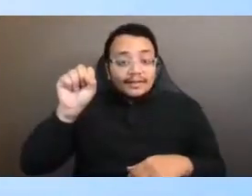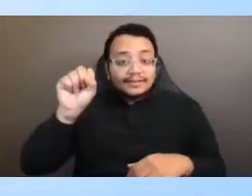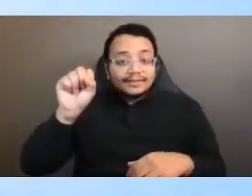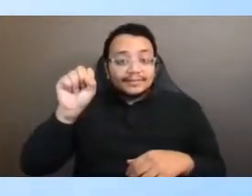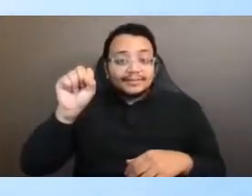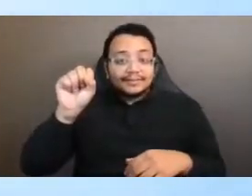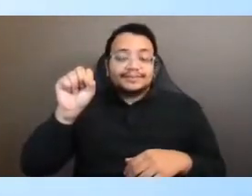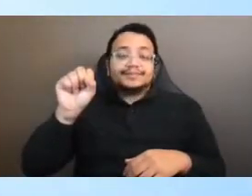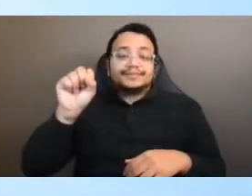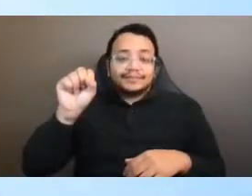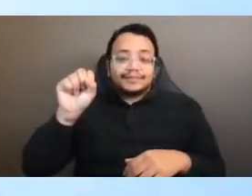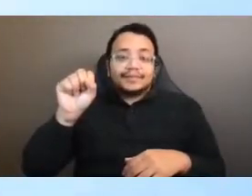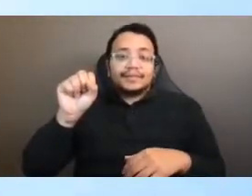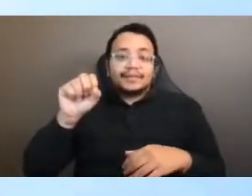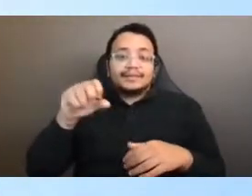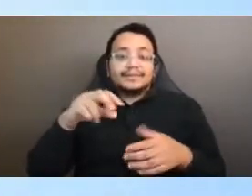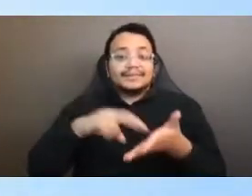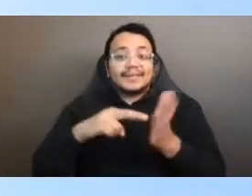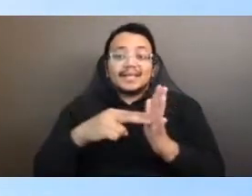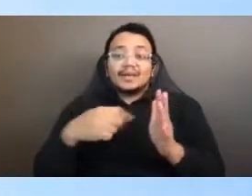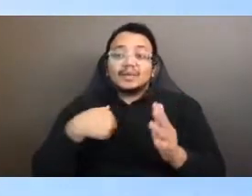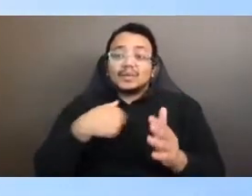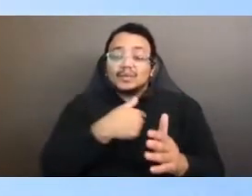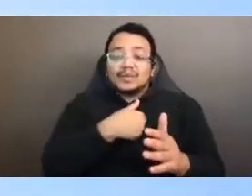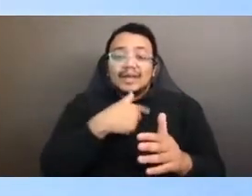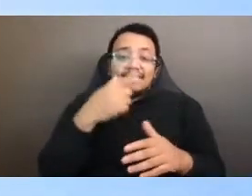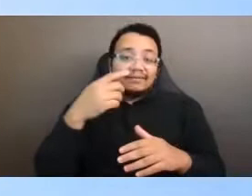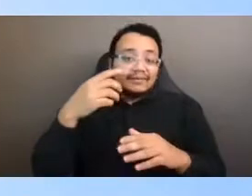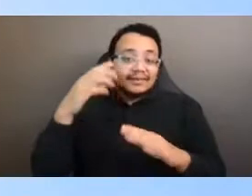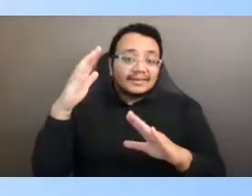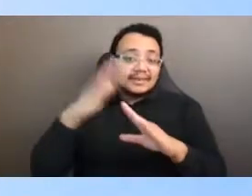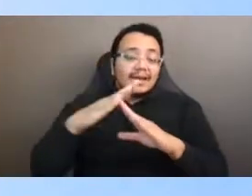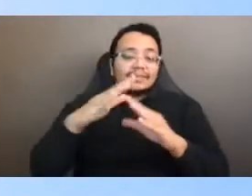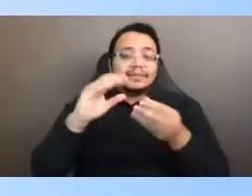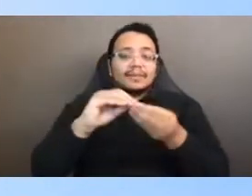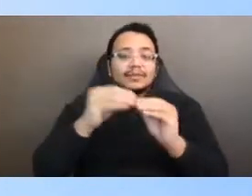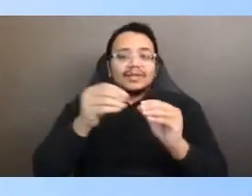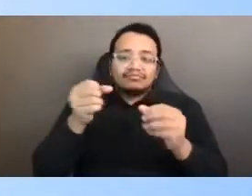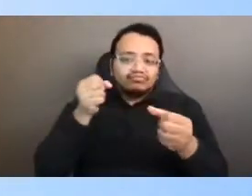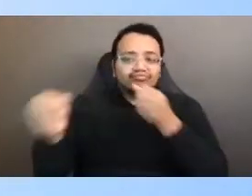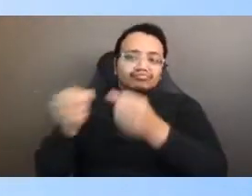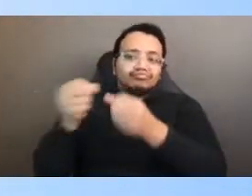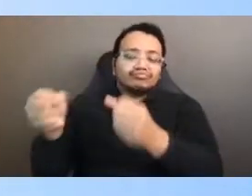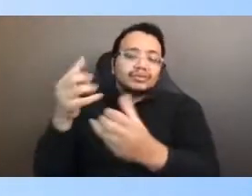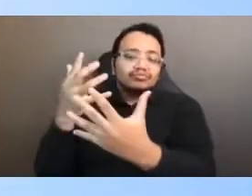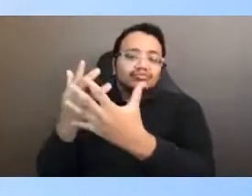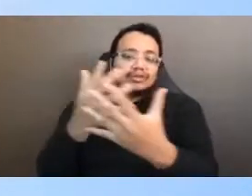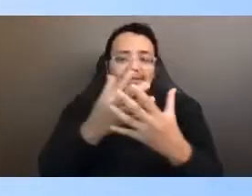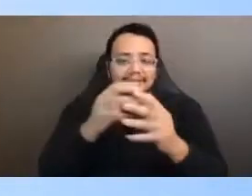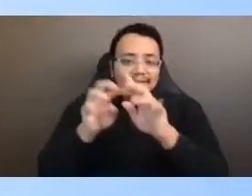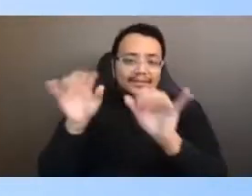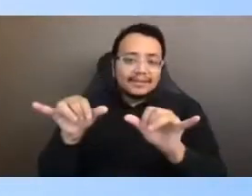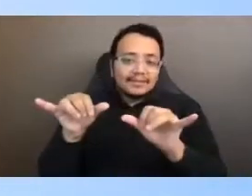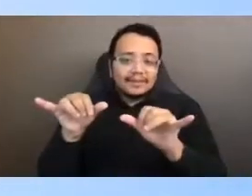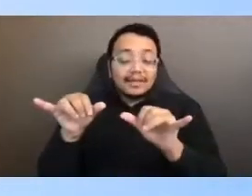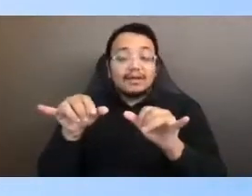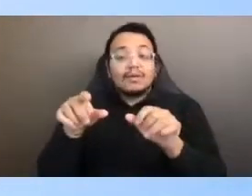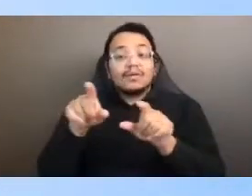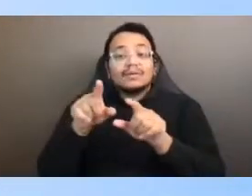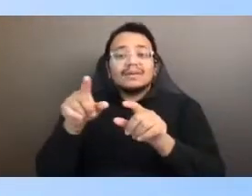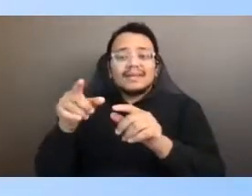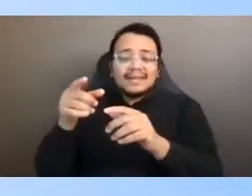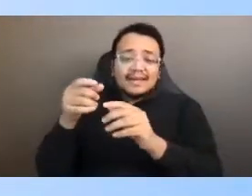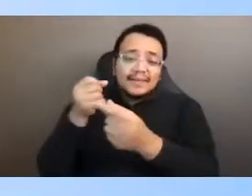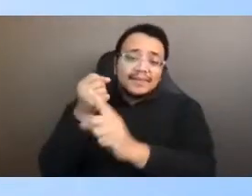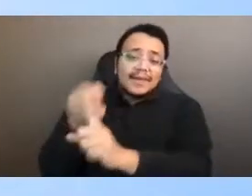the world in locking up our own people, inhumane prison conditions, and deep disparities directly impacting Black, Brown,